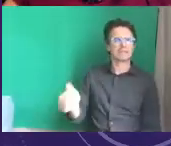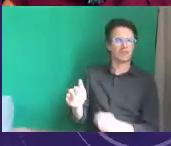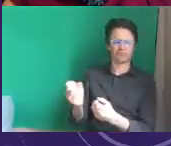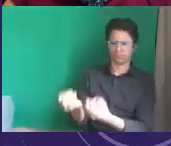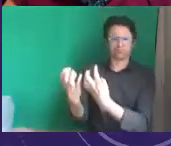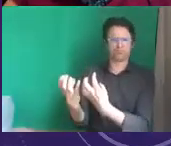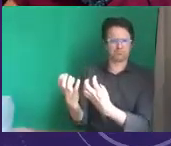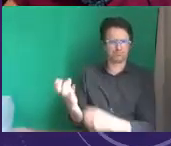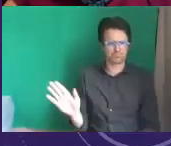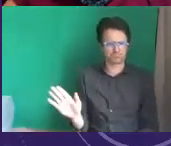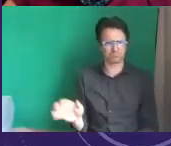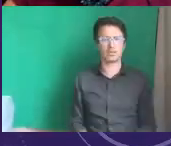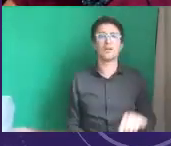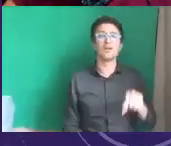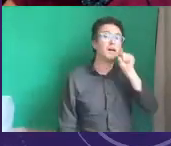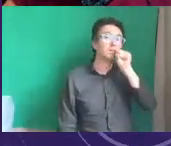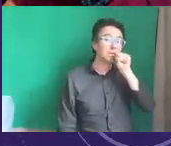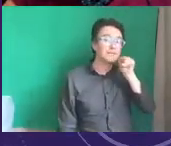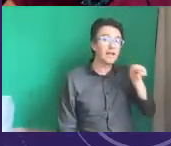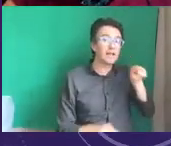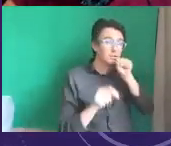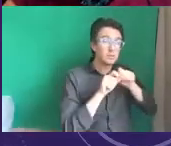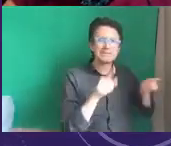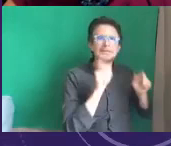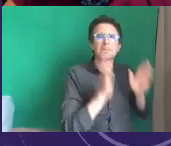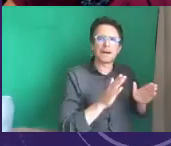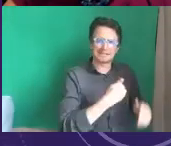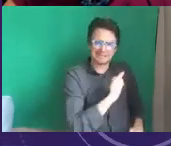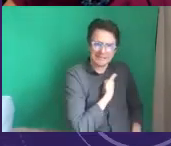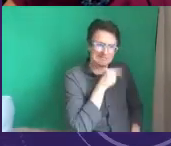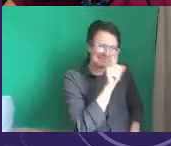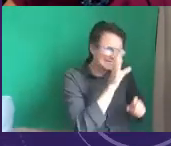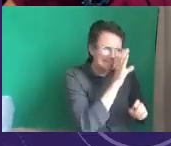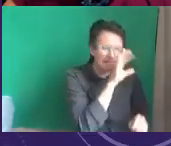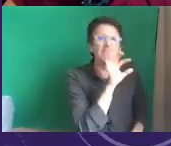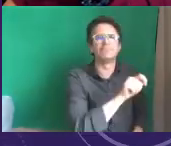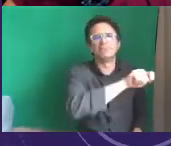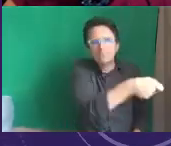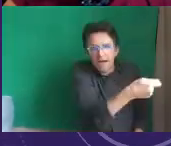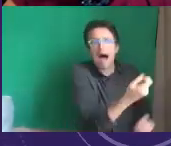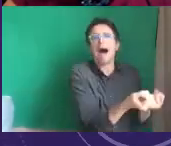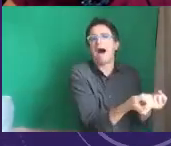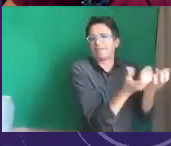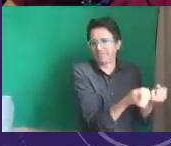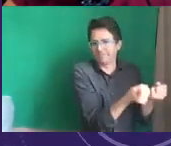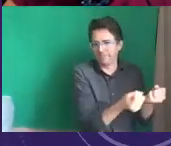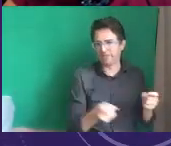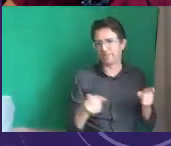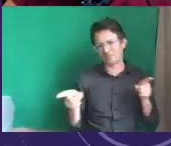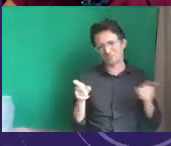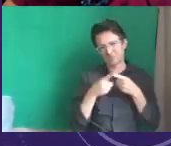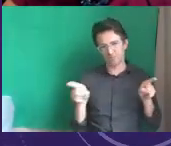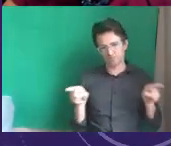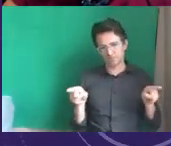So now we are working on a Facebook post. I've uploaded that picture of Governor Baker and myself in my